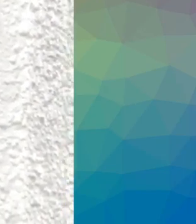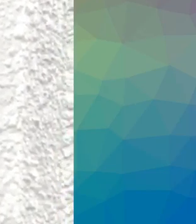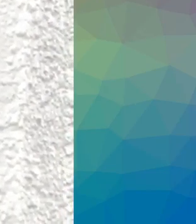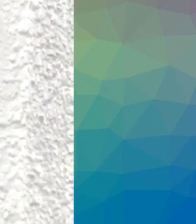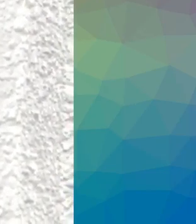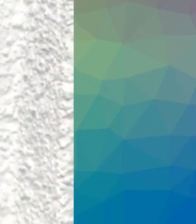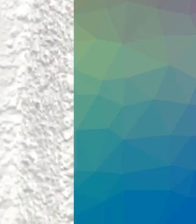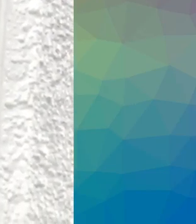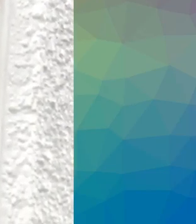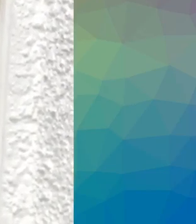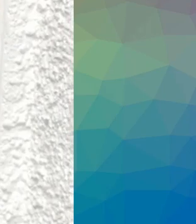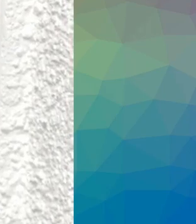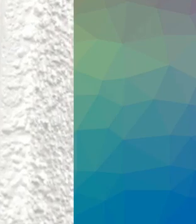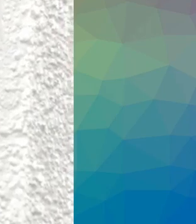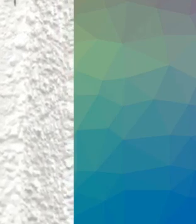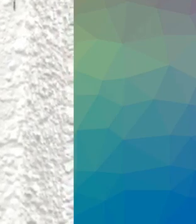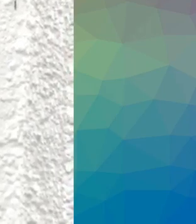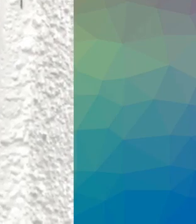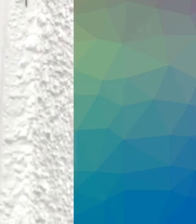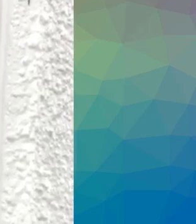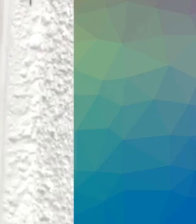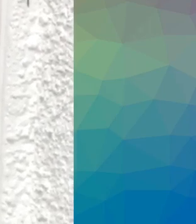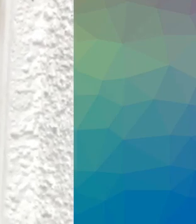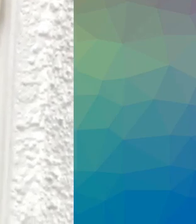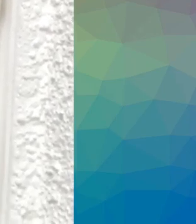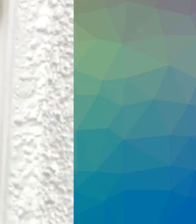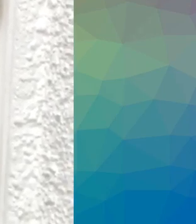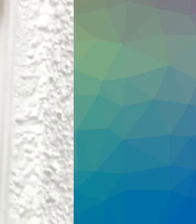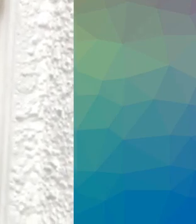well. I miss seeing you all.